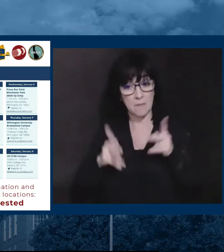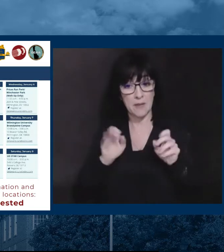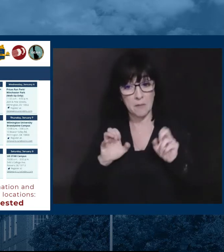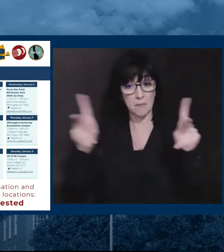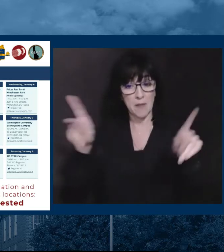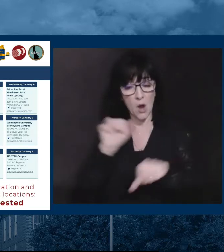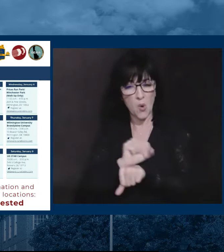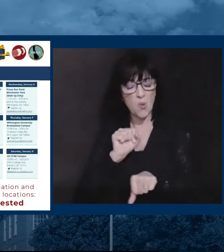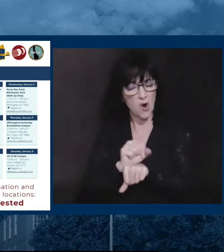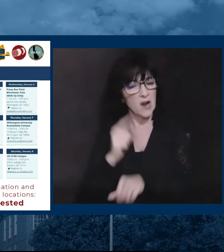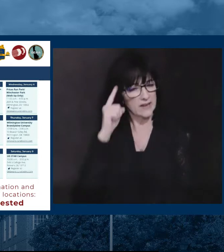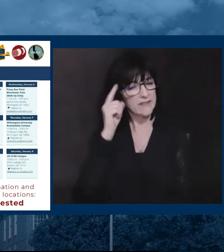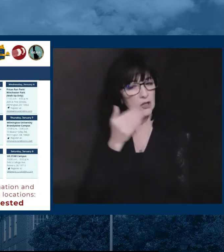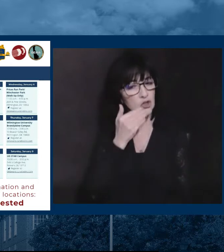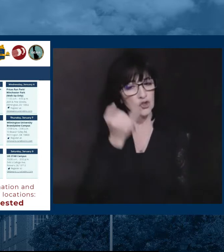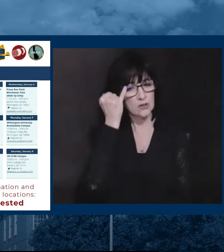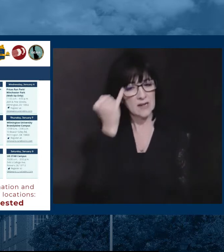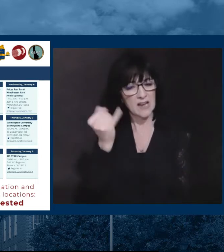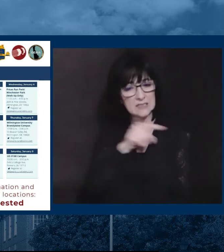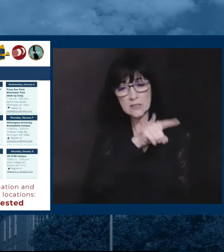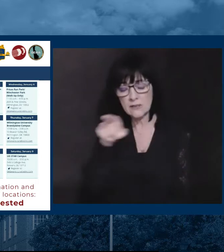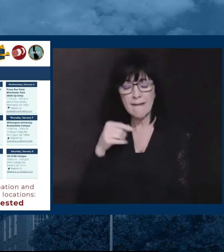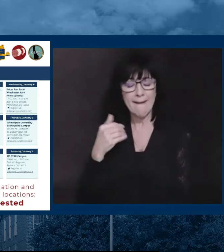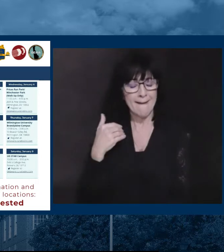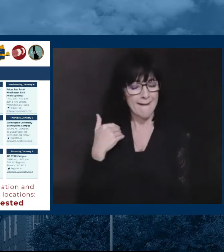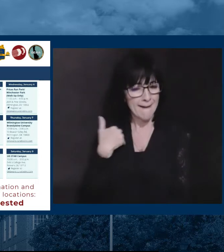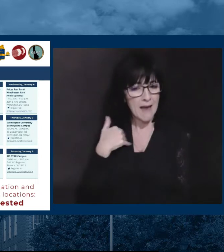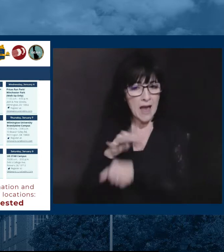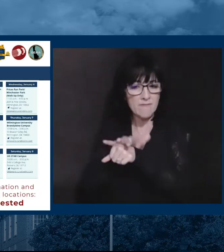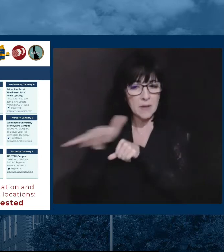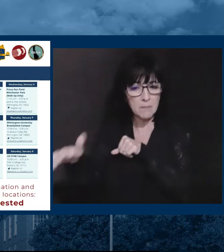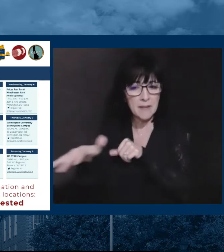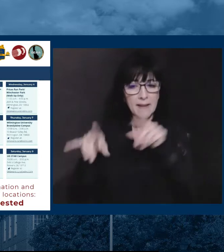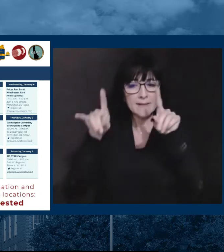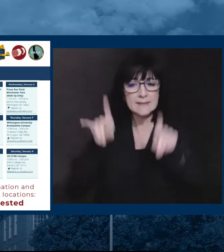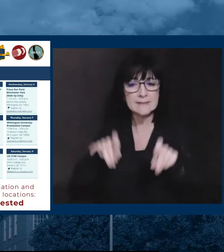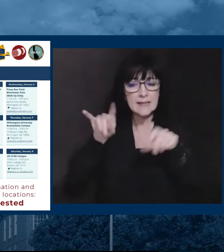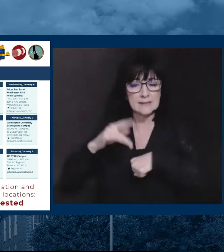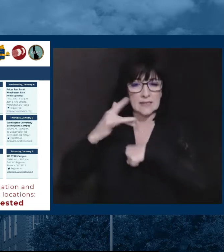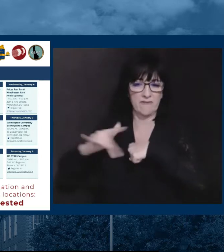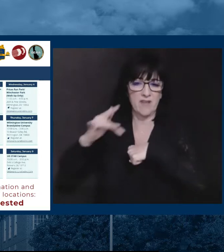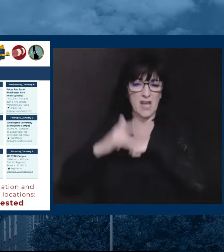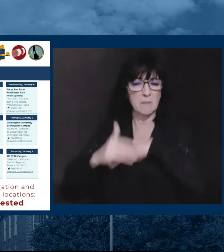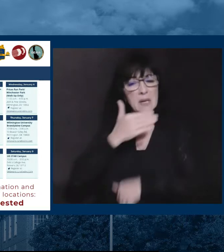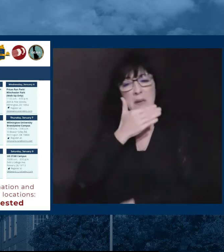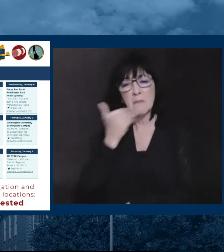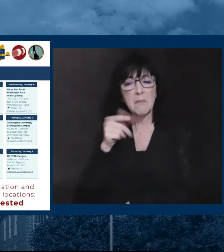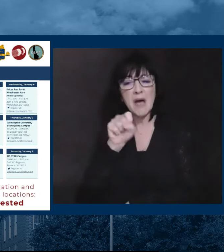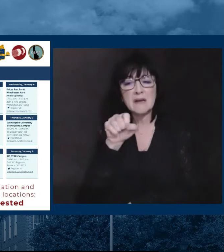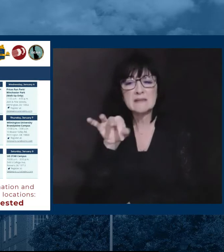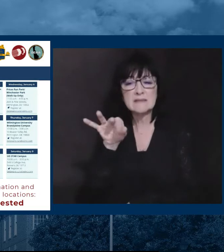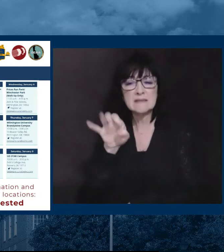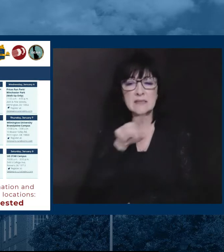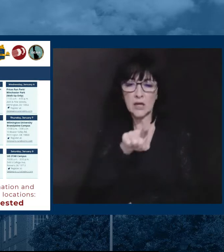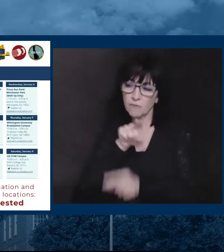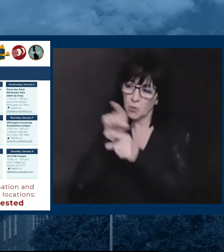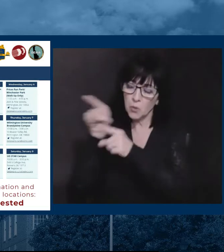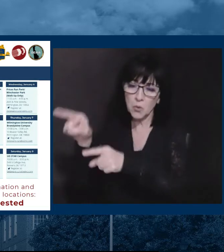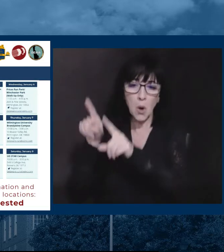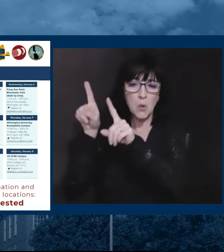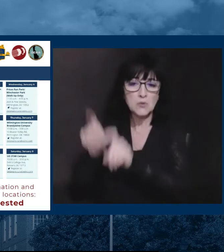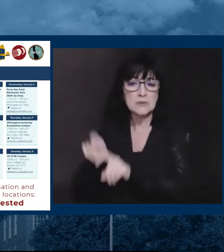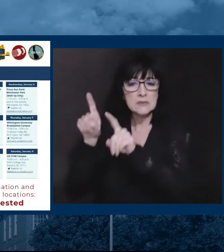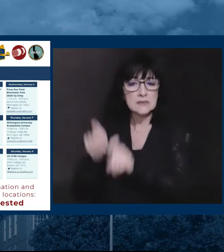please take advantage of the many testing sites that are available across our state this week. I'm